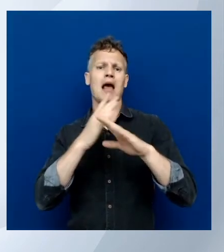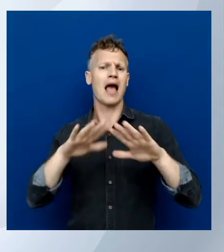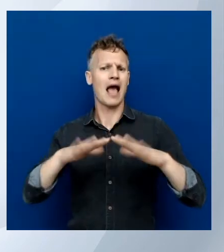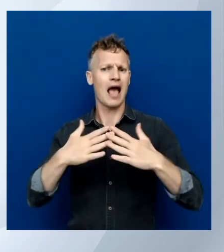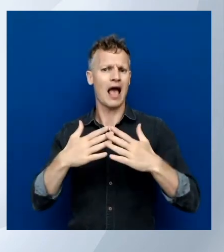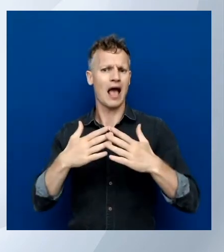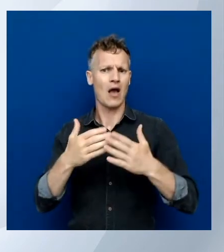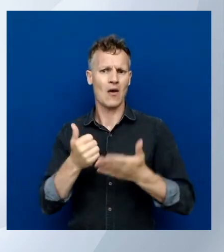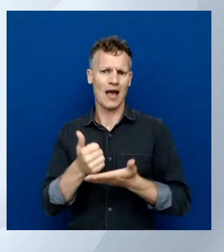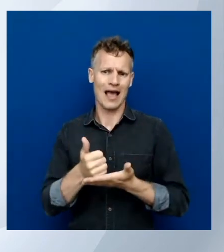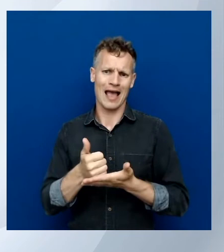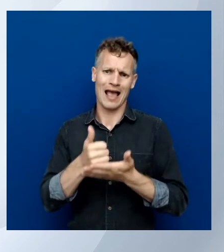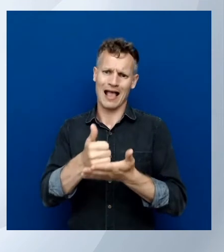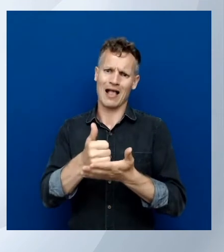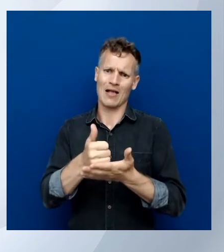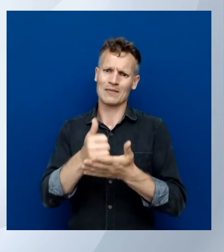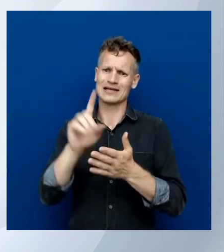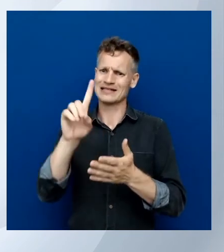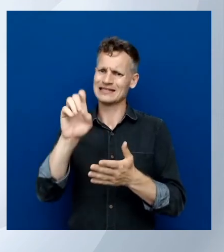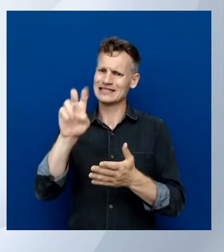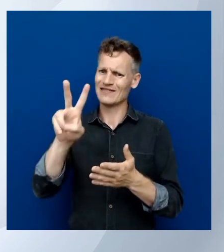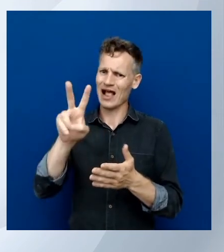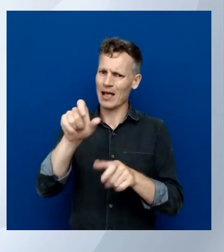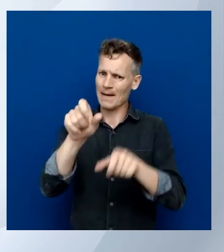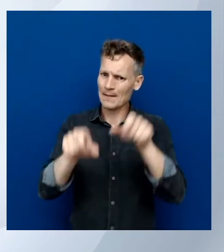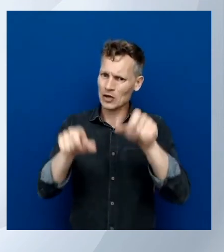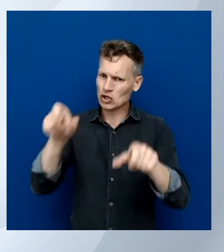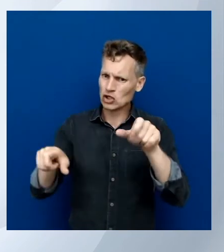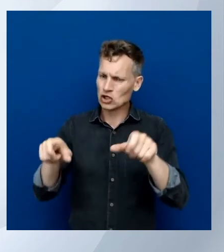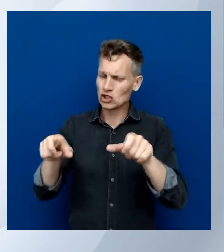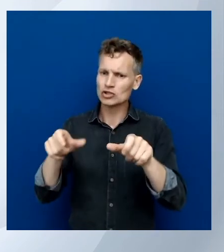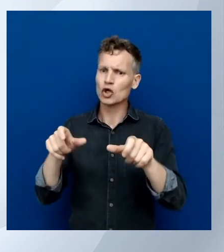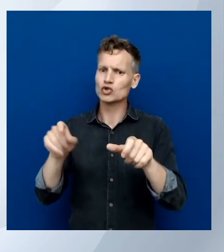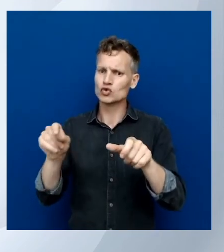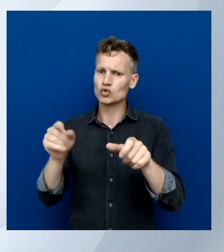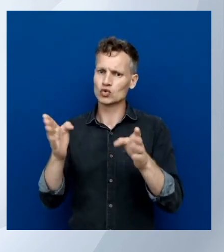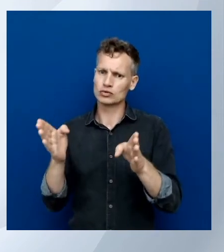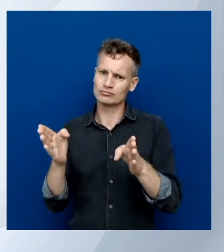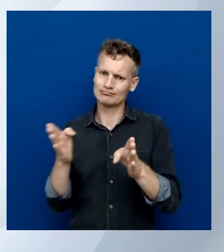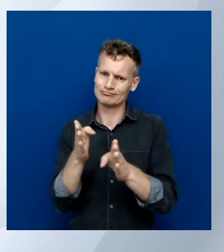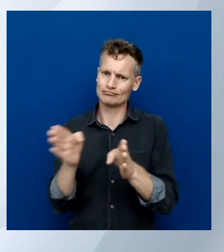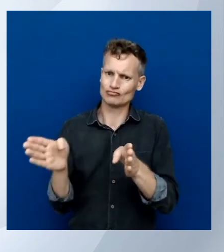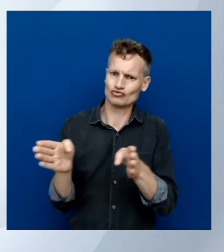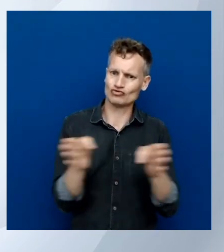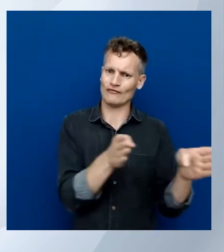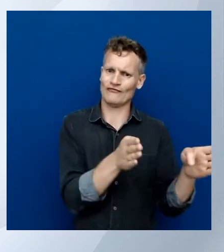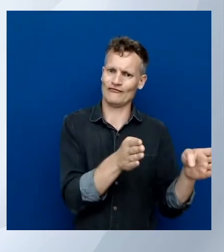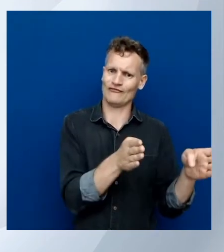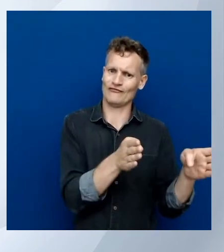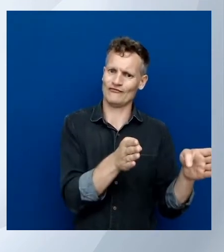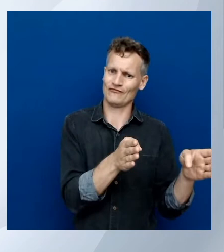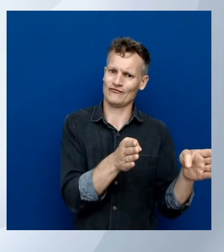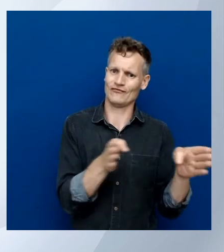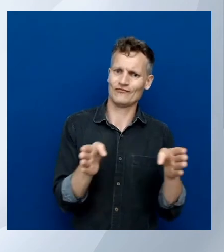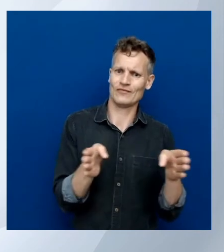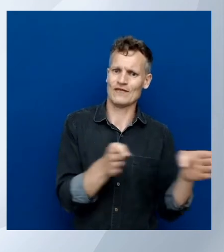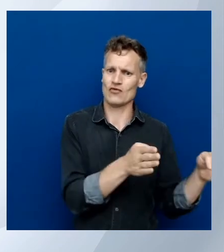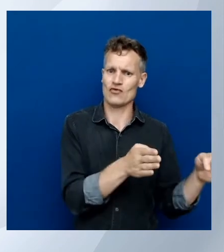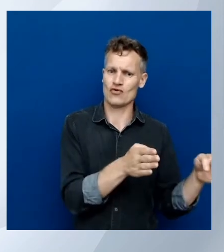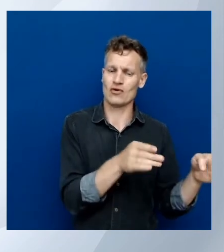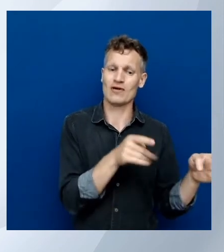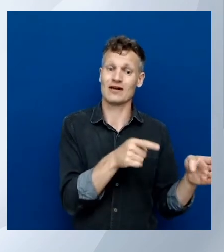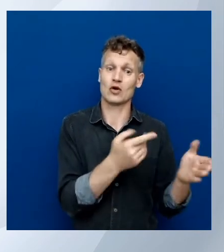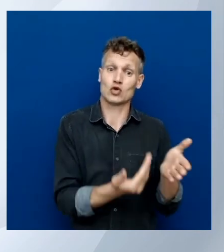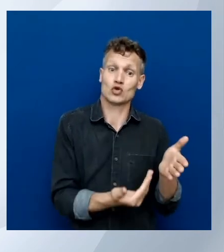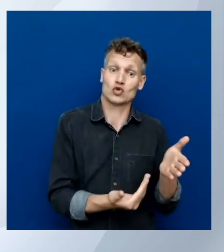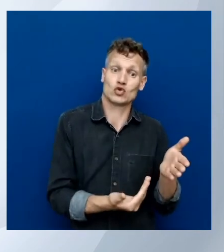want to know before we deploy that the deployment will break. There's this new tool. Well, it's not totally new, but